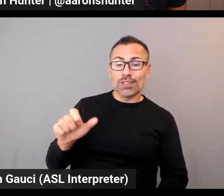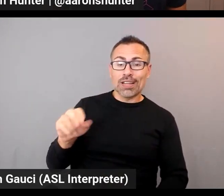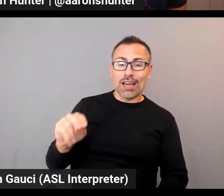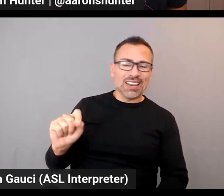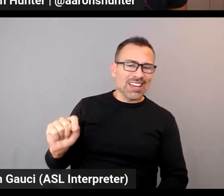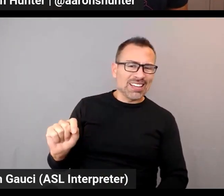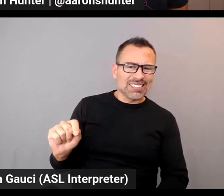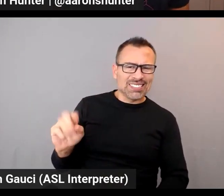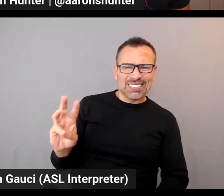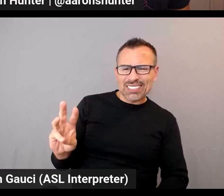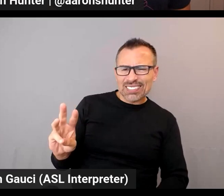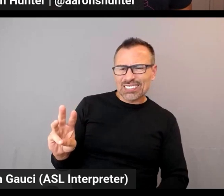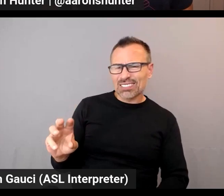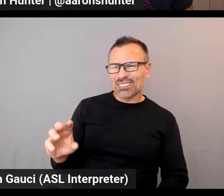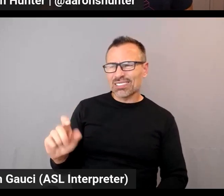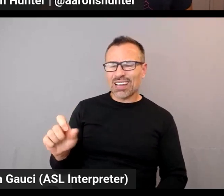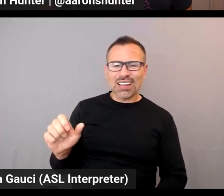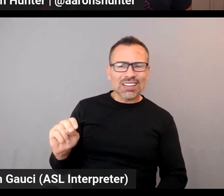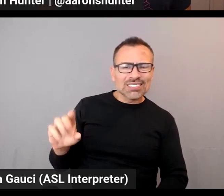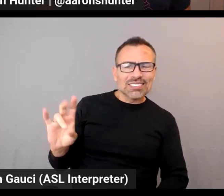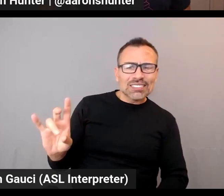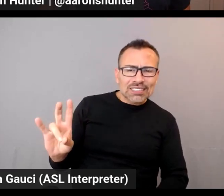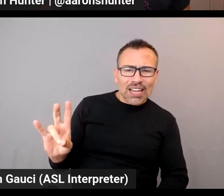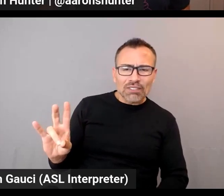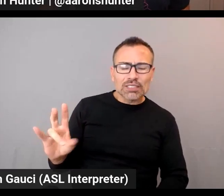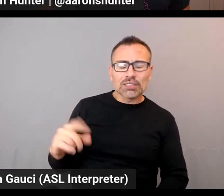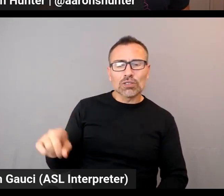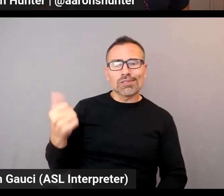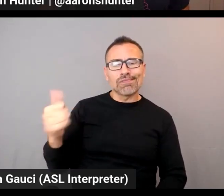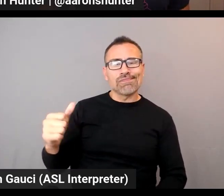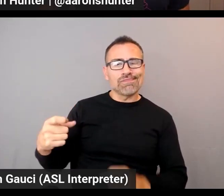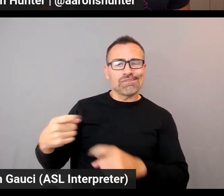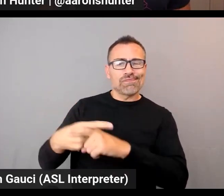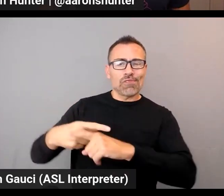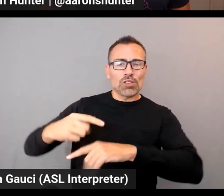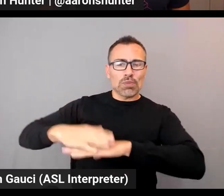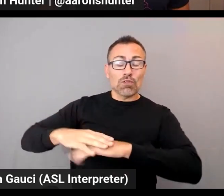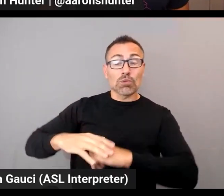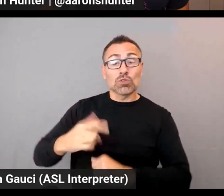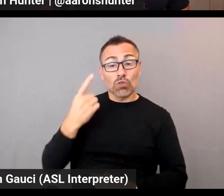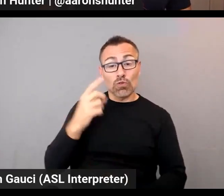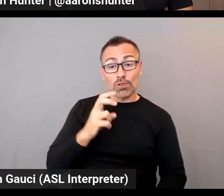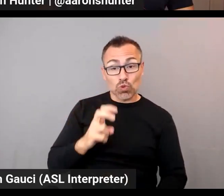any cross-platform .NET version. So to do that, your application